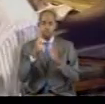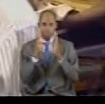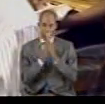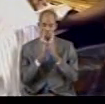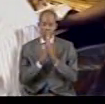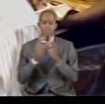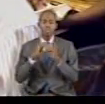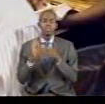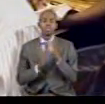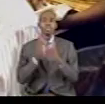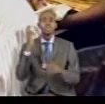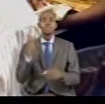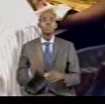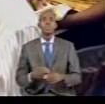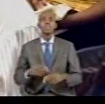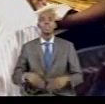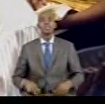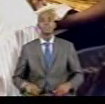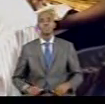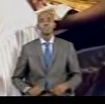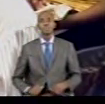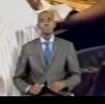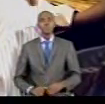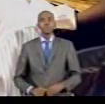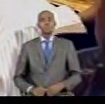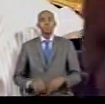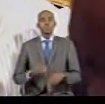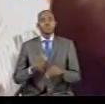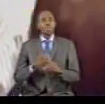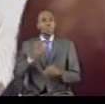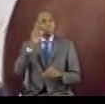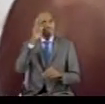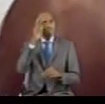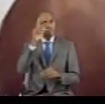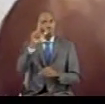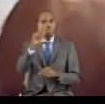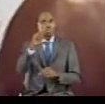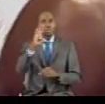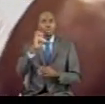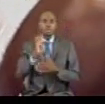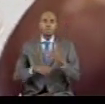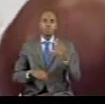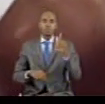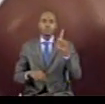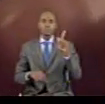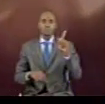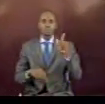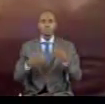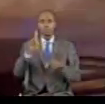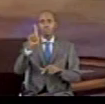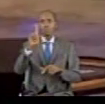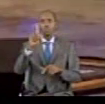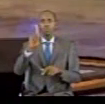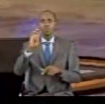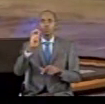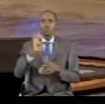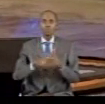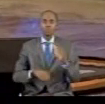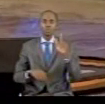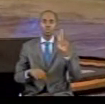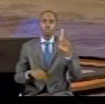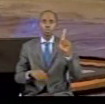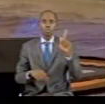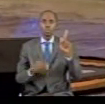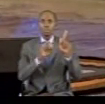in Jesus' name. Luke chapter 21, verse 36.